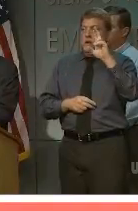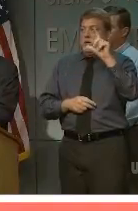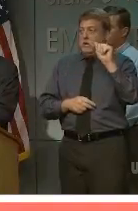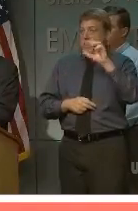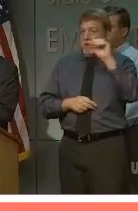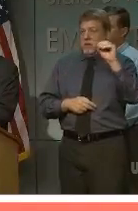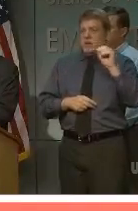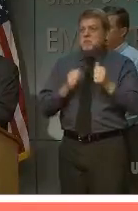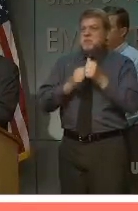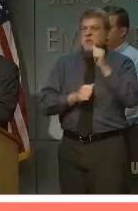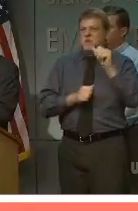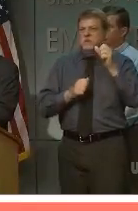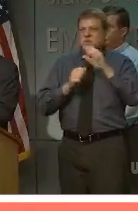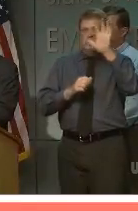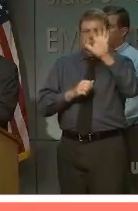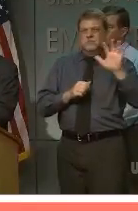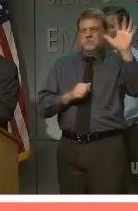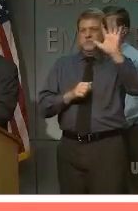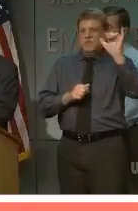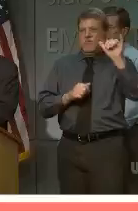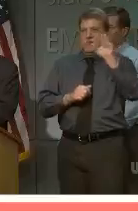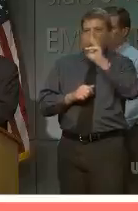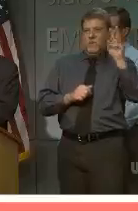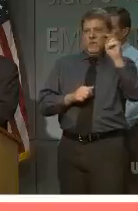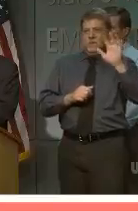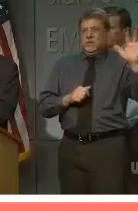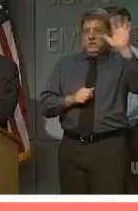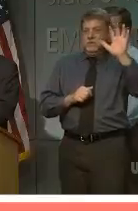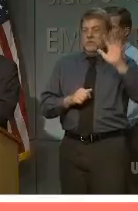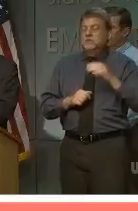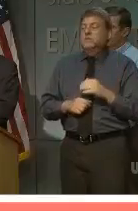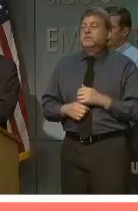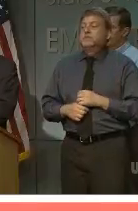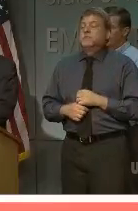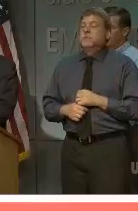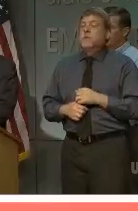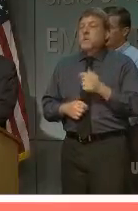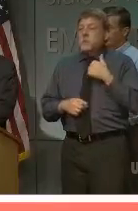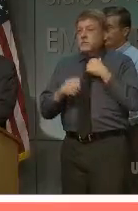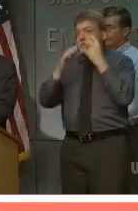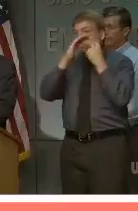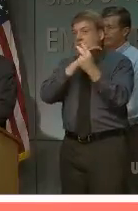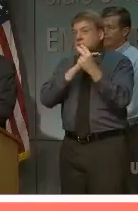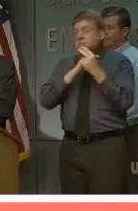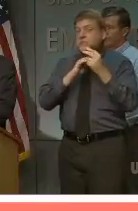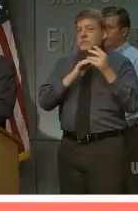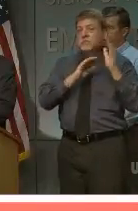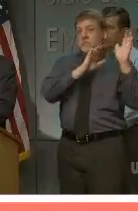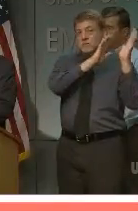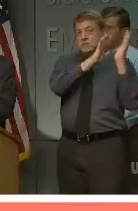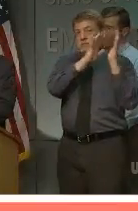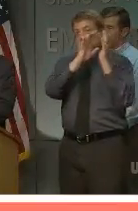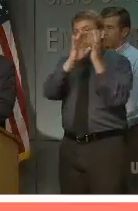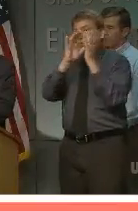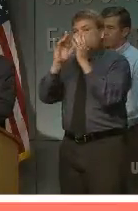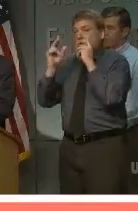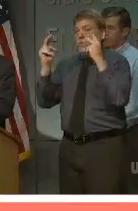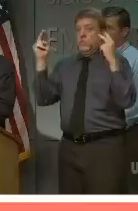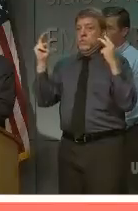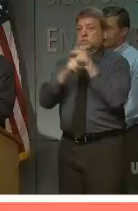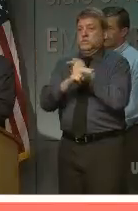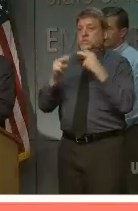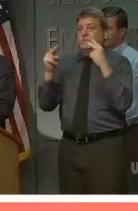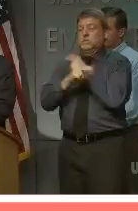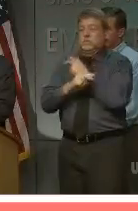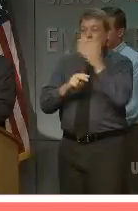of the 119 we have are just in that region alone. We anticipate that the conditions will change rapidly as the storm